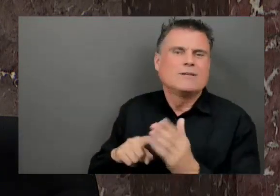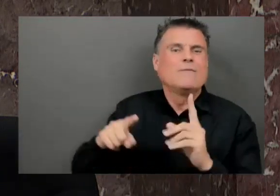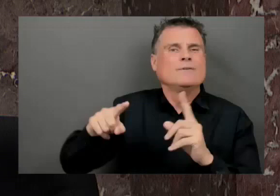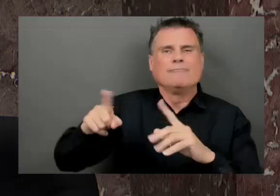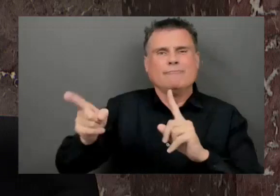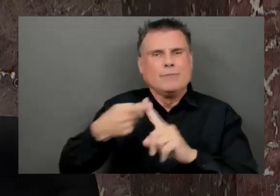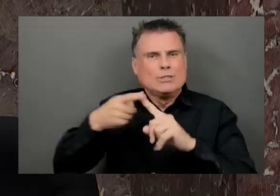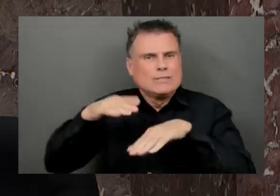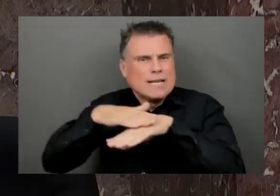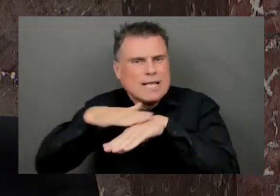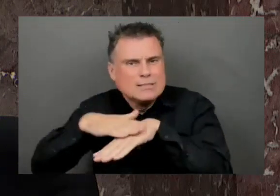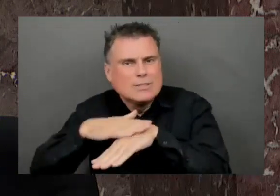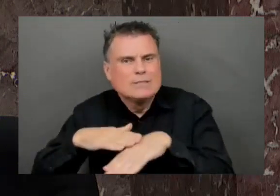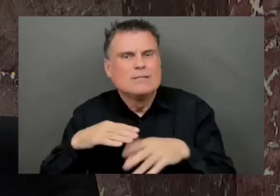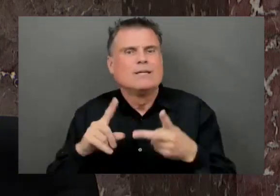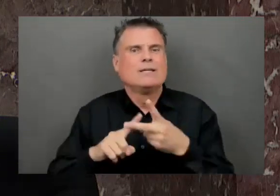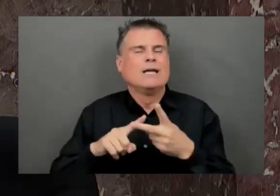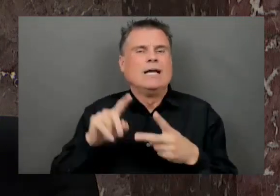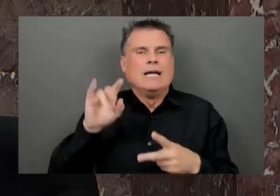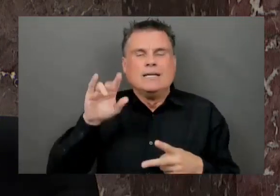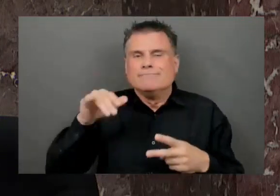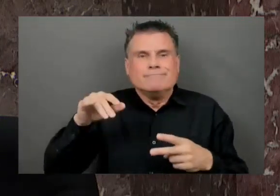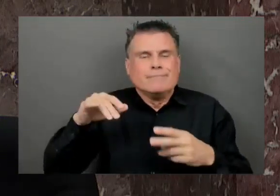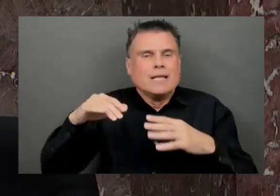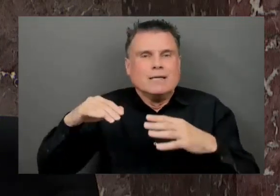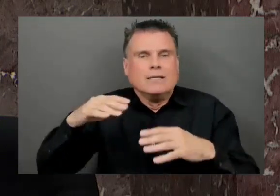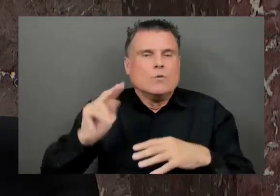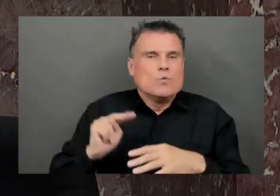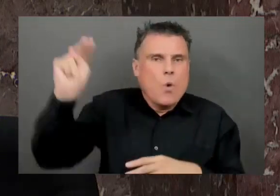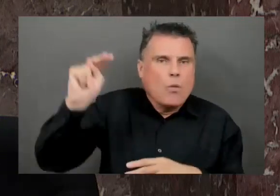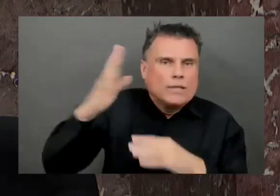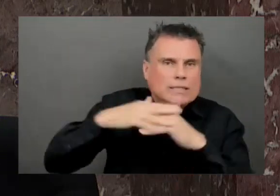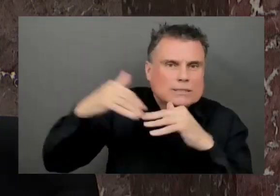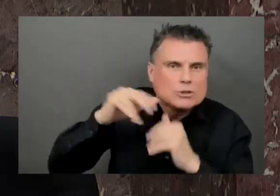creating cultural safe care environments. Thank